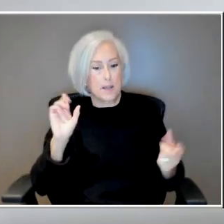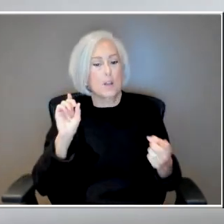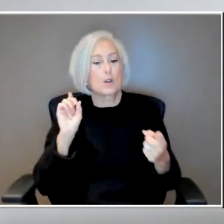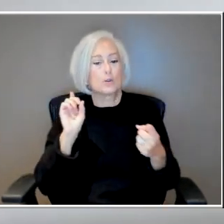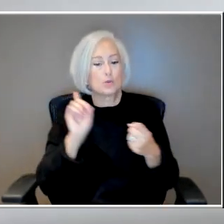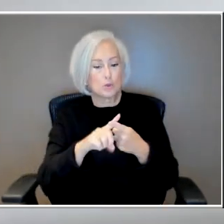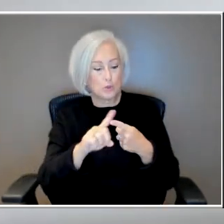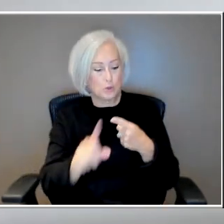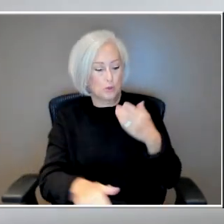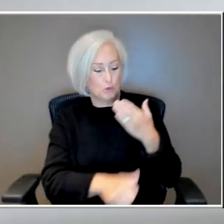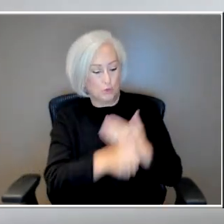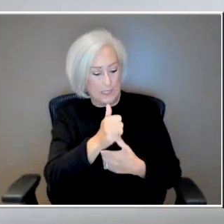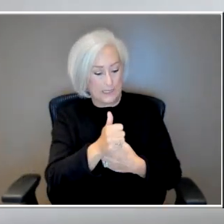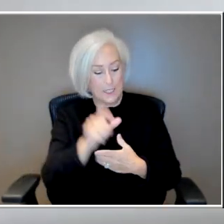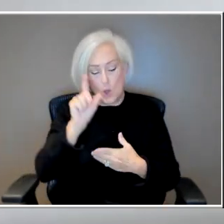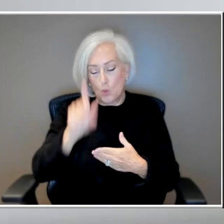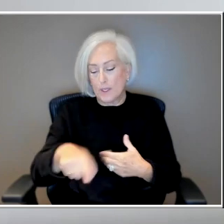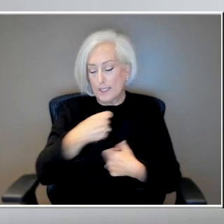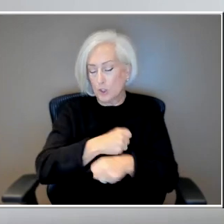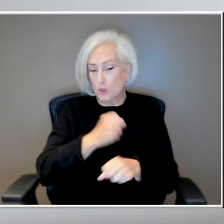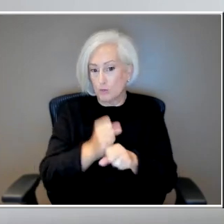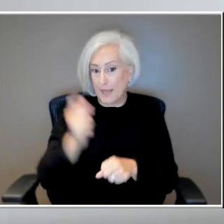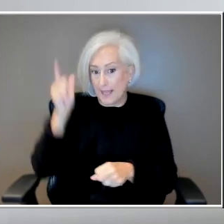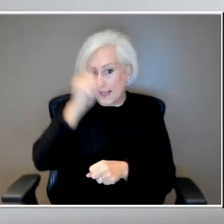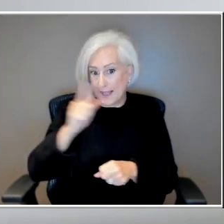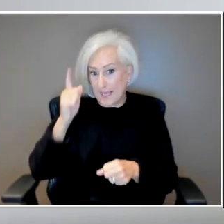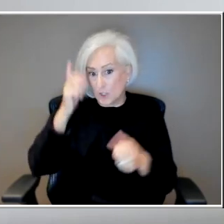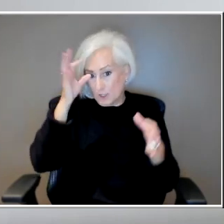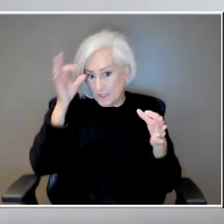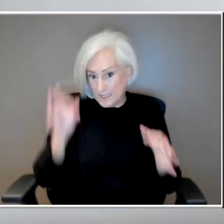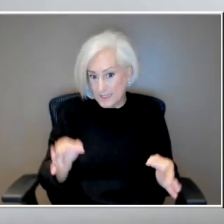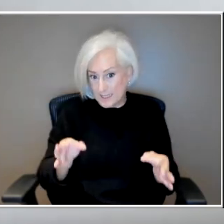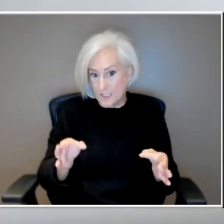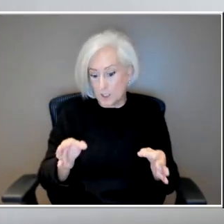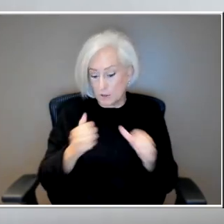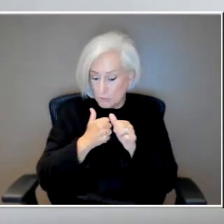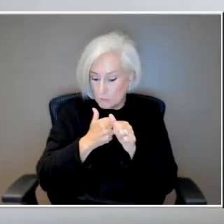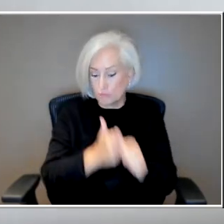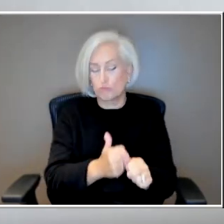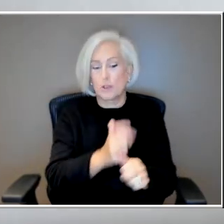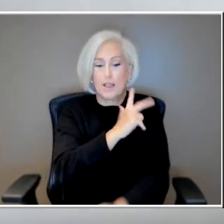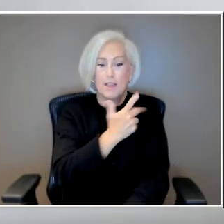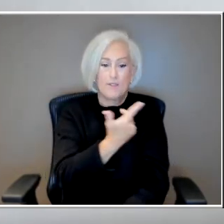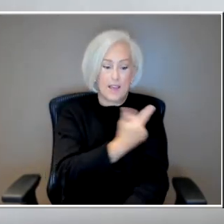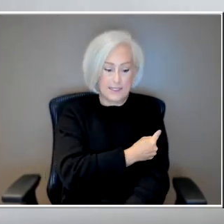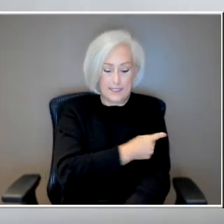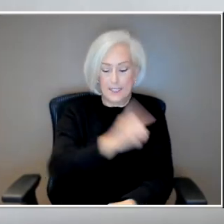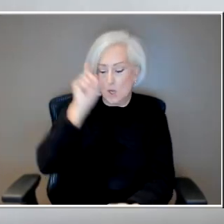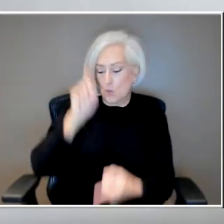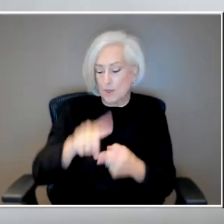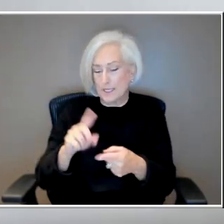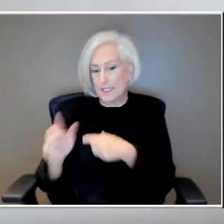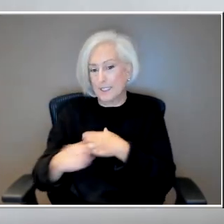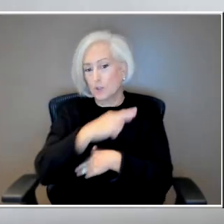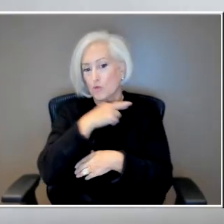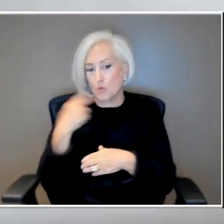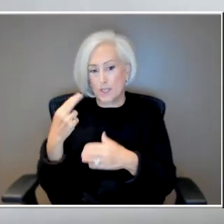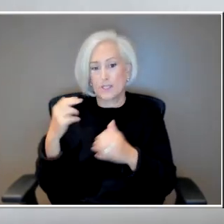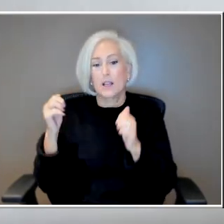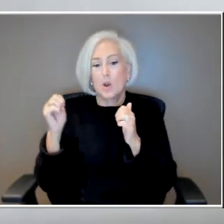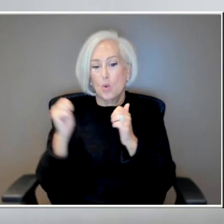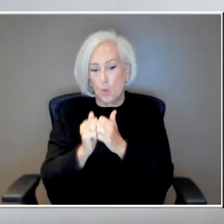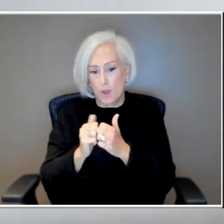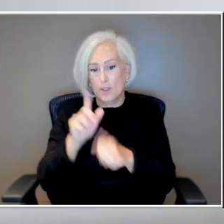decision to go with a vaccine, decrease our risk of severe illness, hospitalization, and